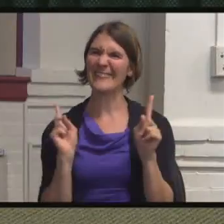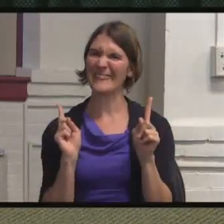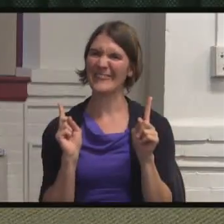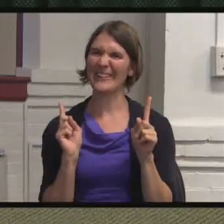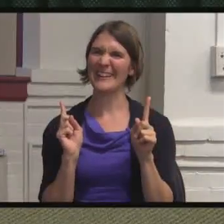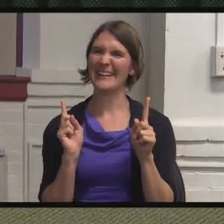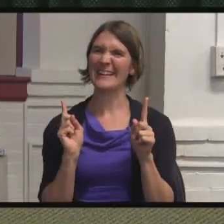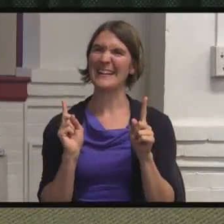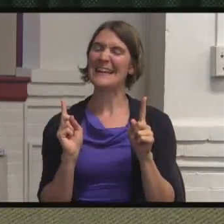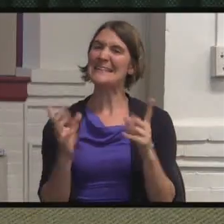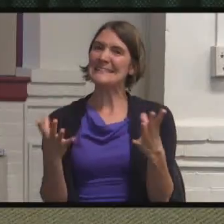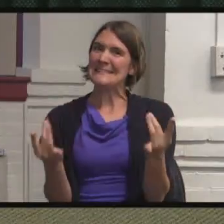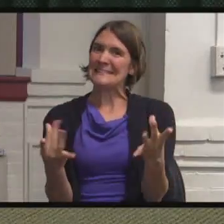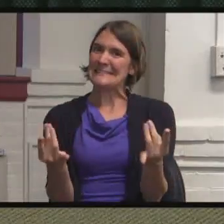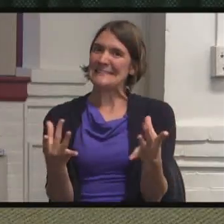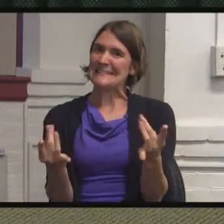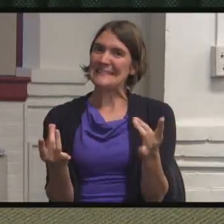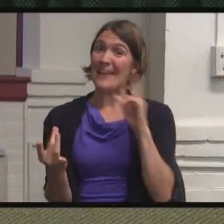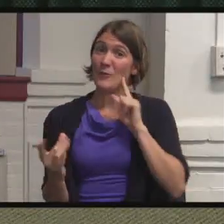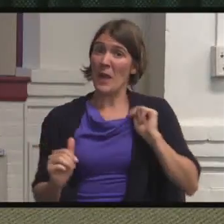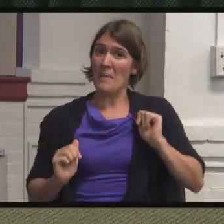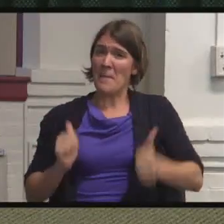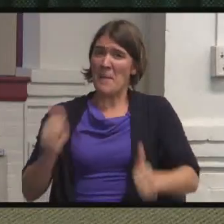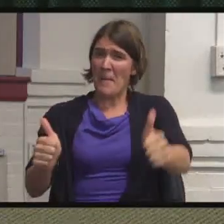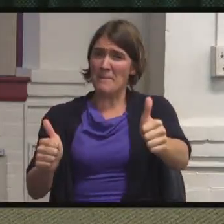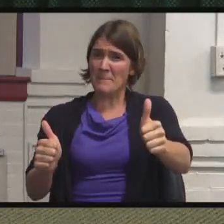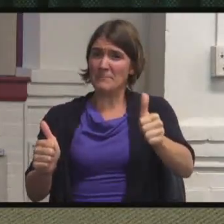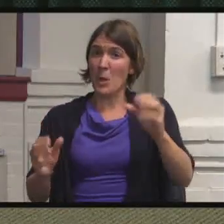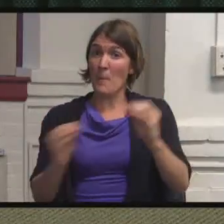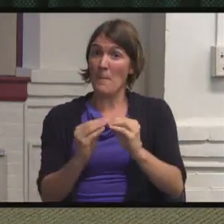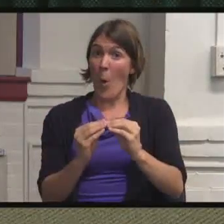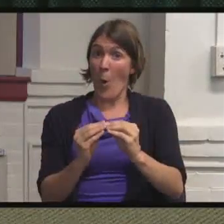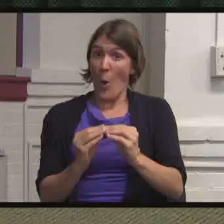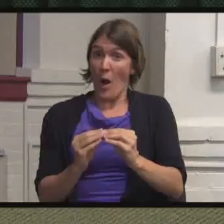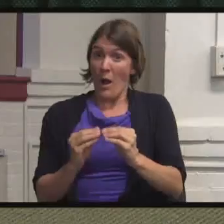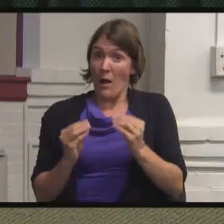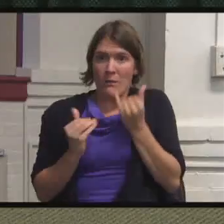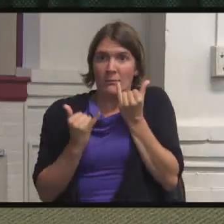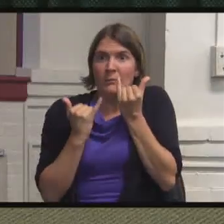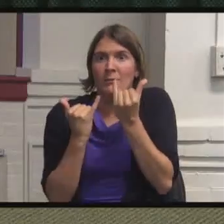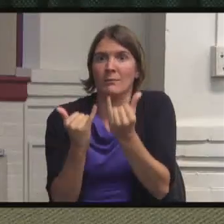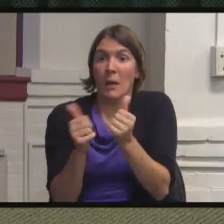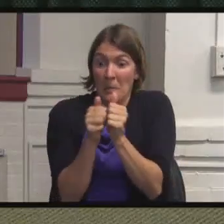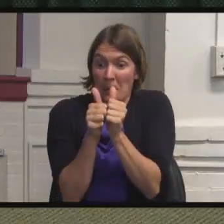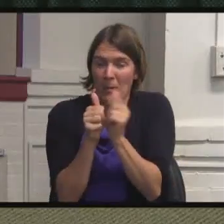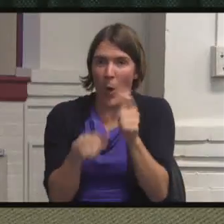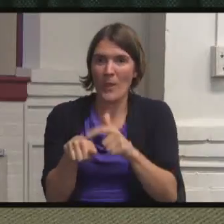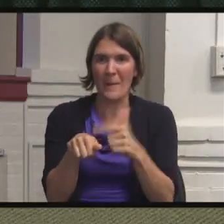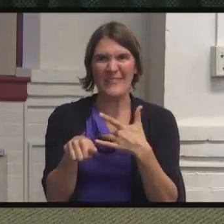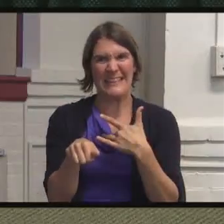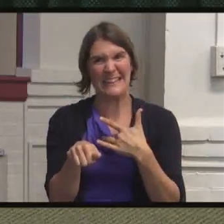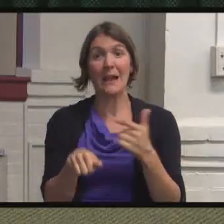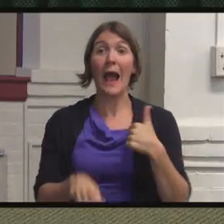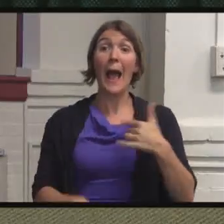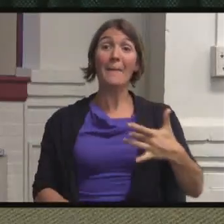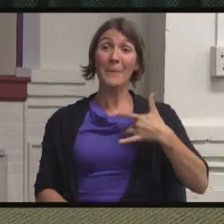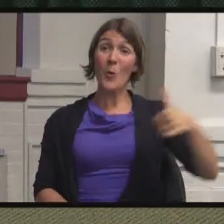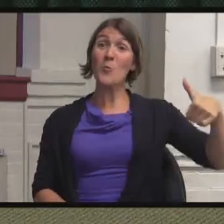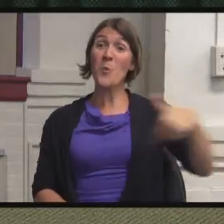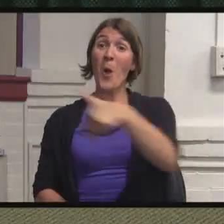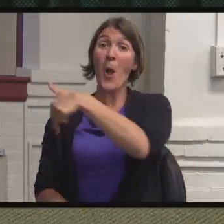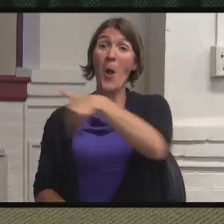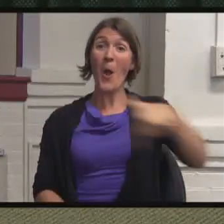I think it's a slippery slope. That walk that I do that is from the base of Wantastiket to Route